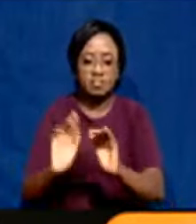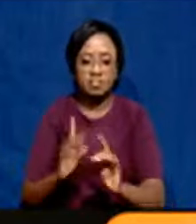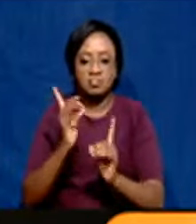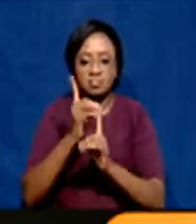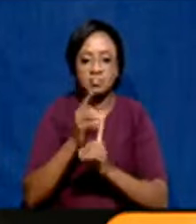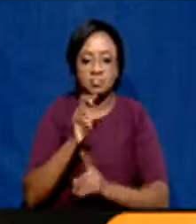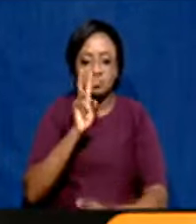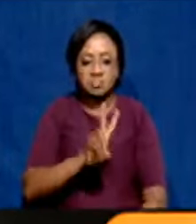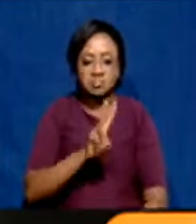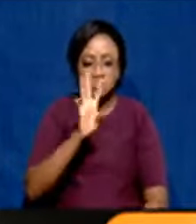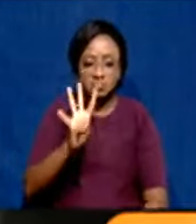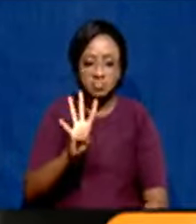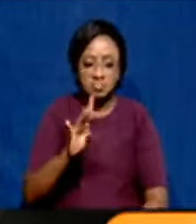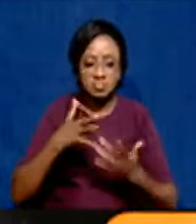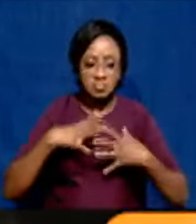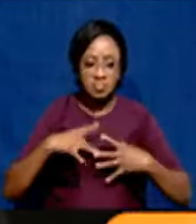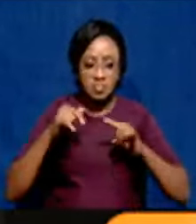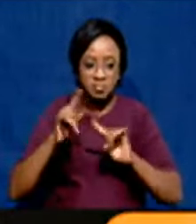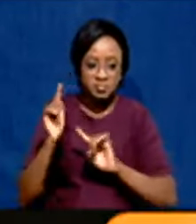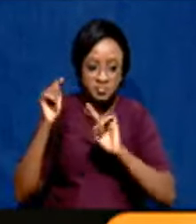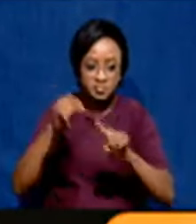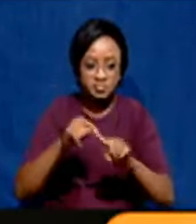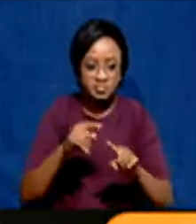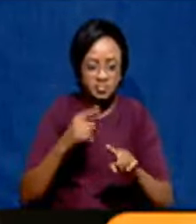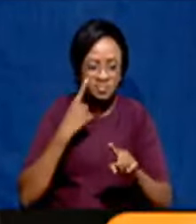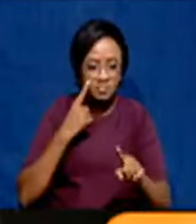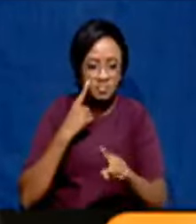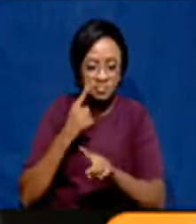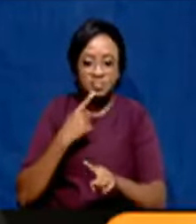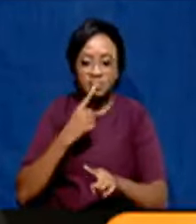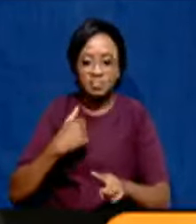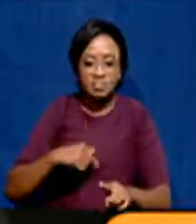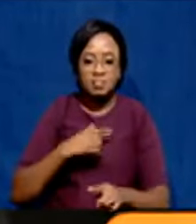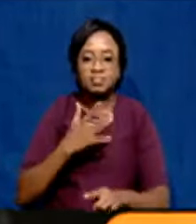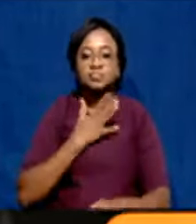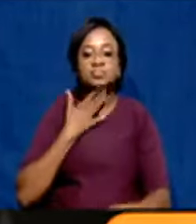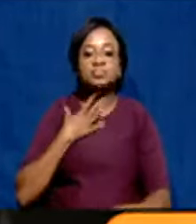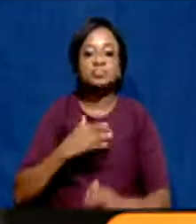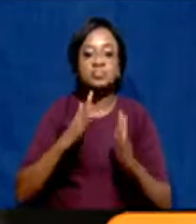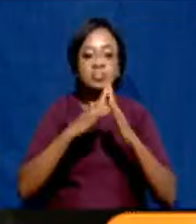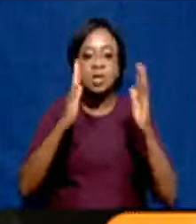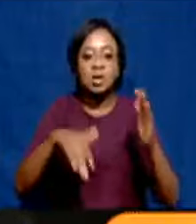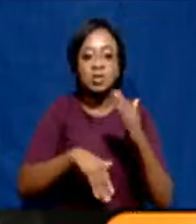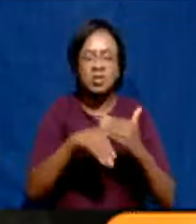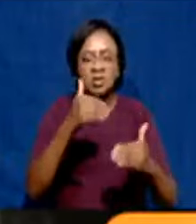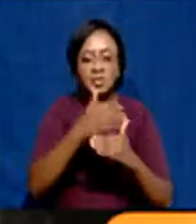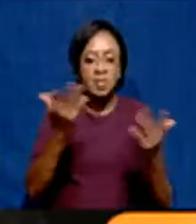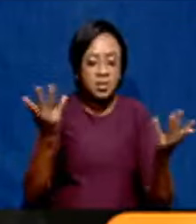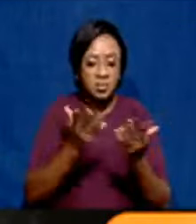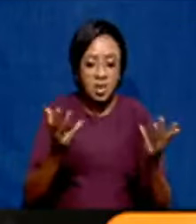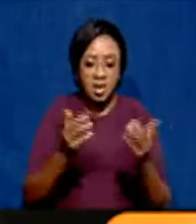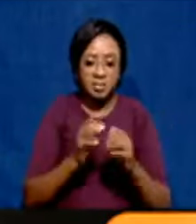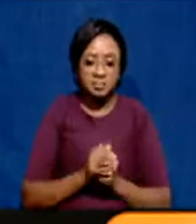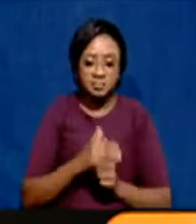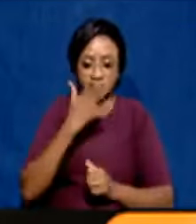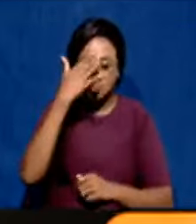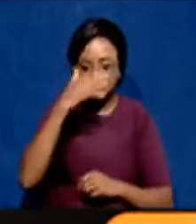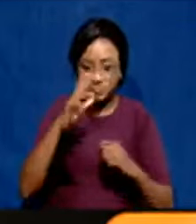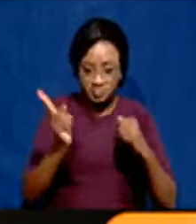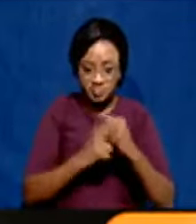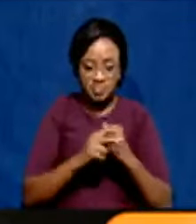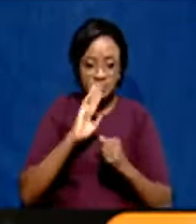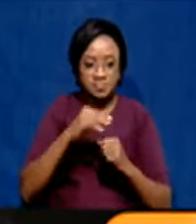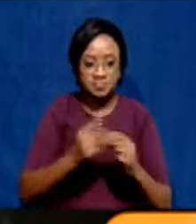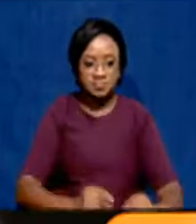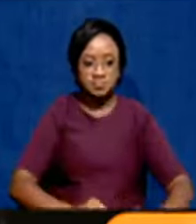So the engineers were on site today. They just said, give us the place you want the house to be, leave the rest to us. In 7 days, we shall